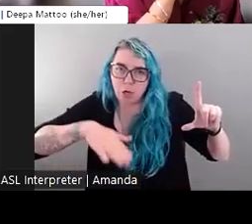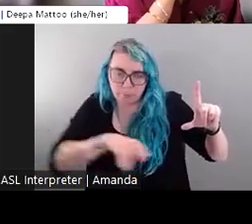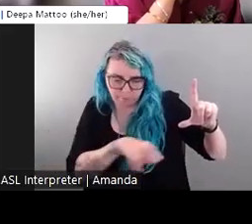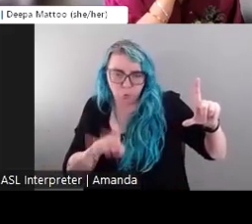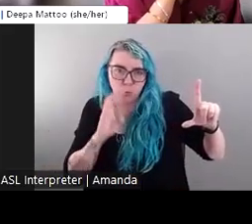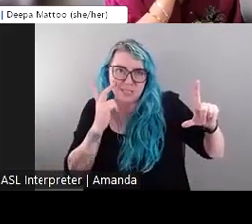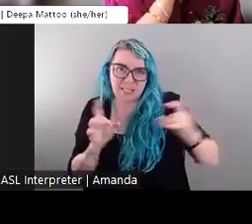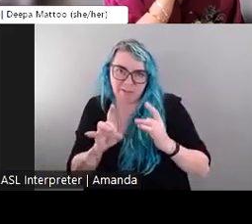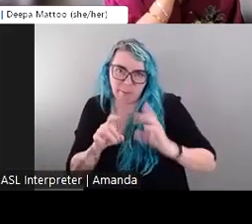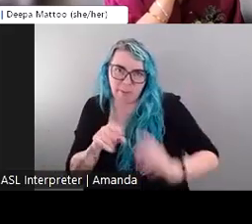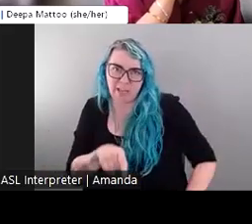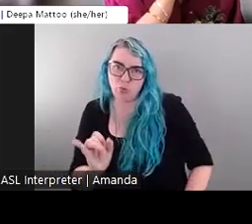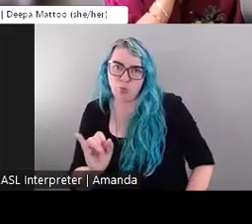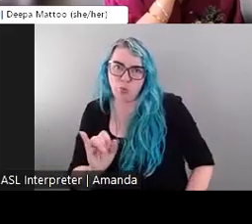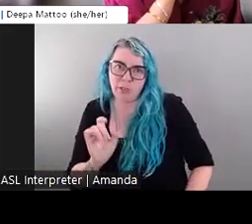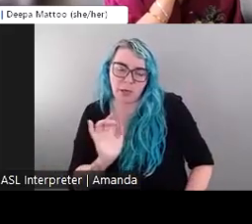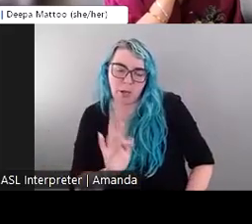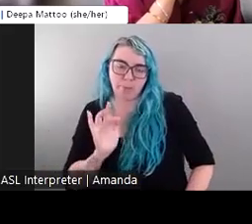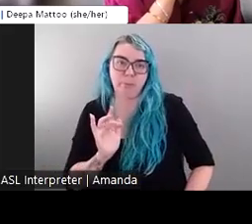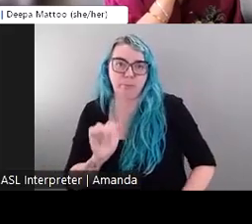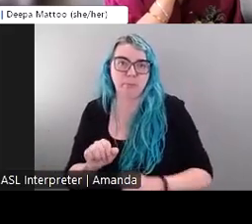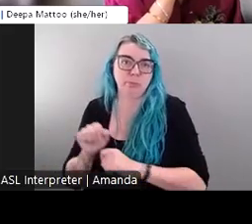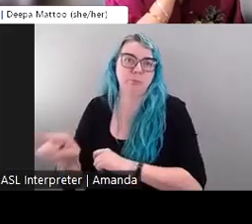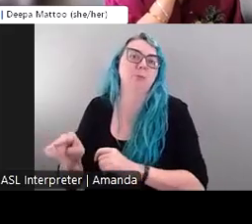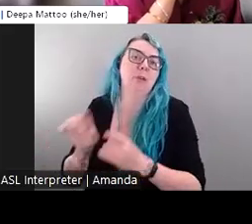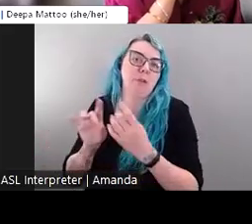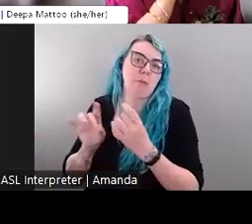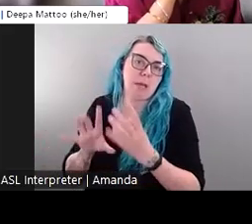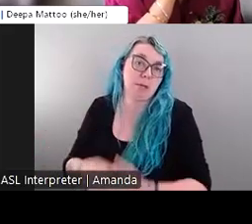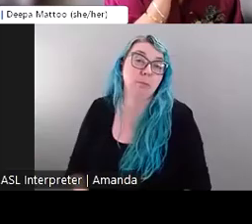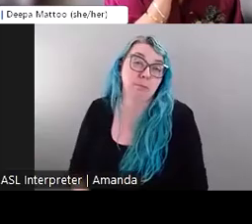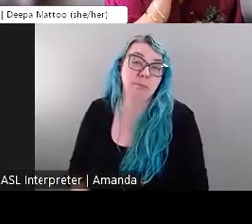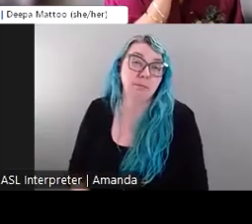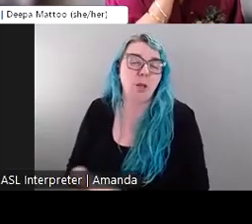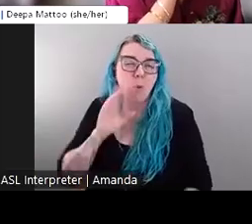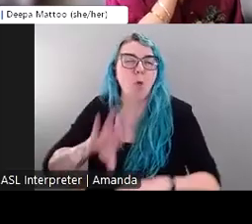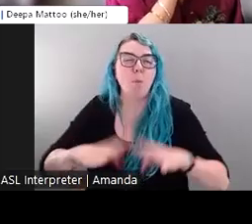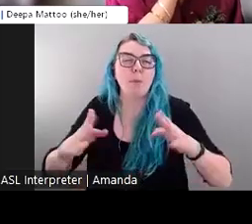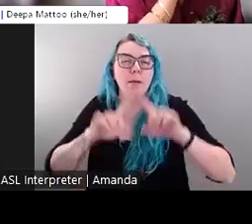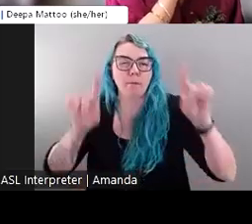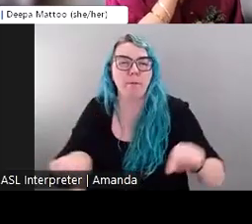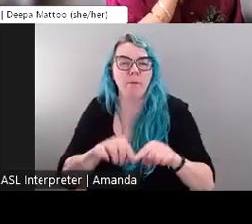a client and they have any feedback, feel free to direct them to that form. We'd love to hear from you.